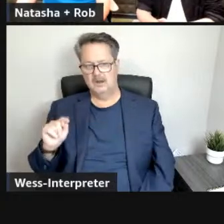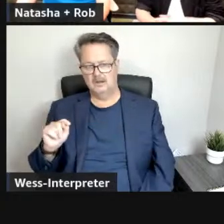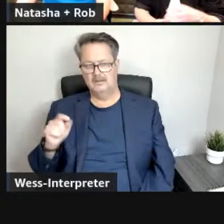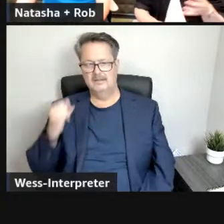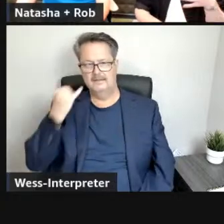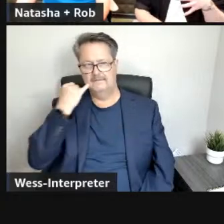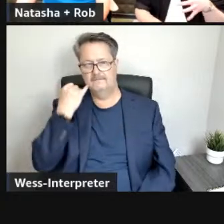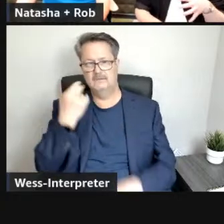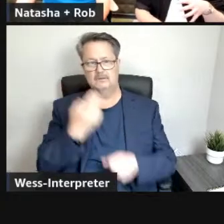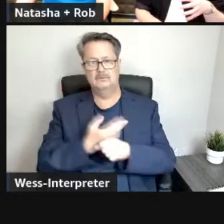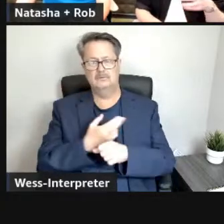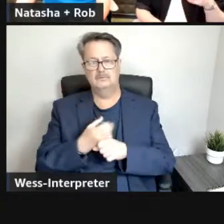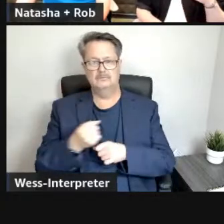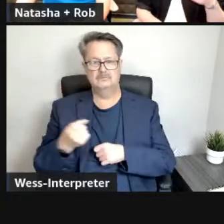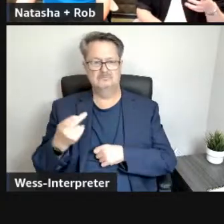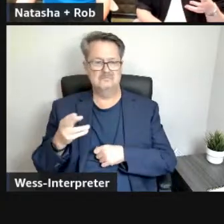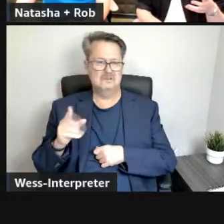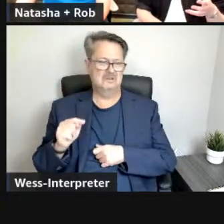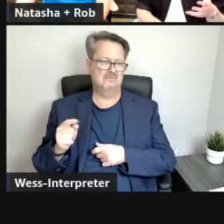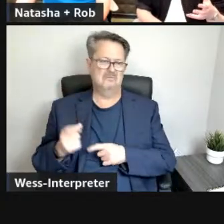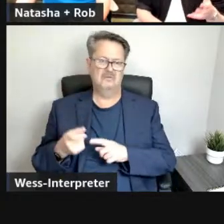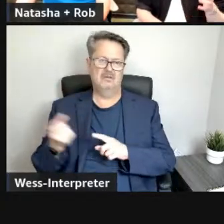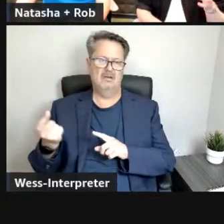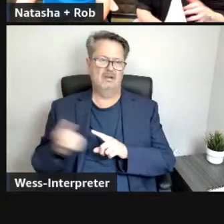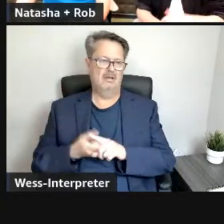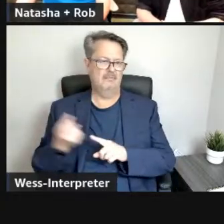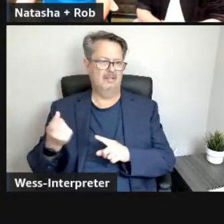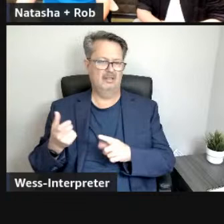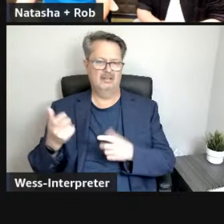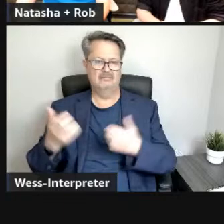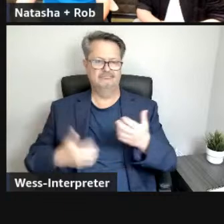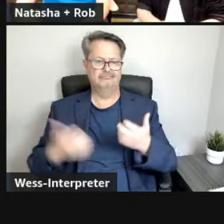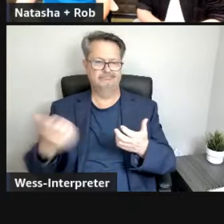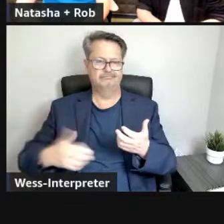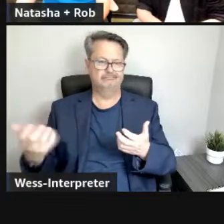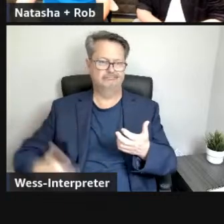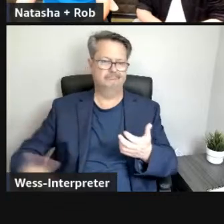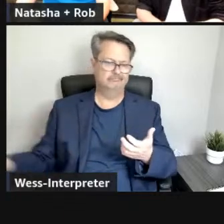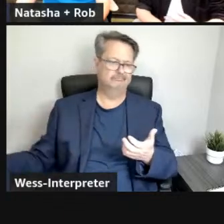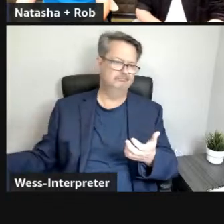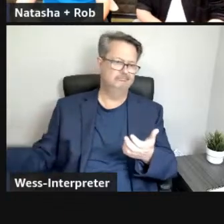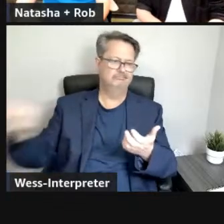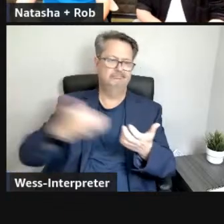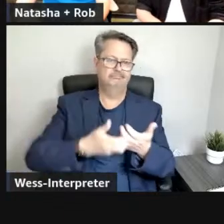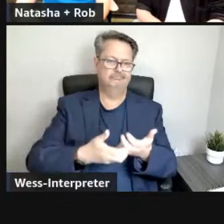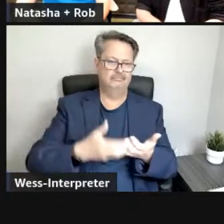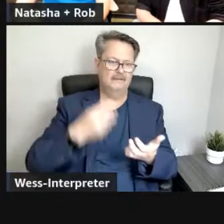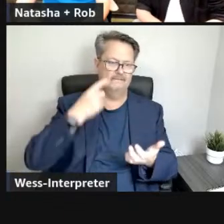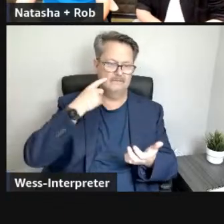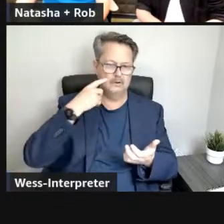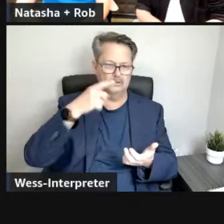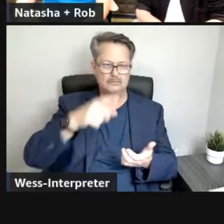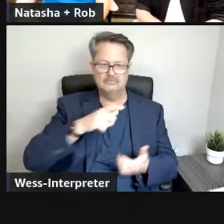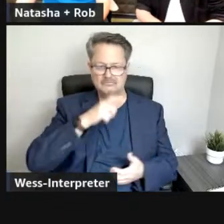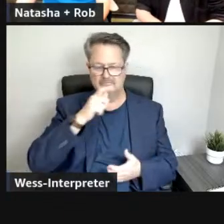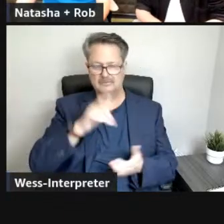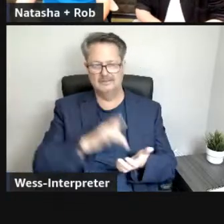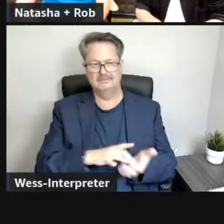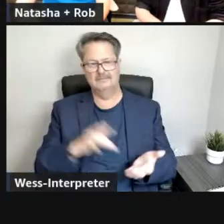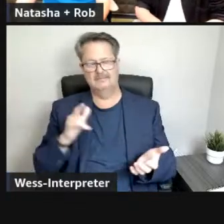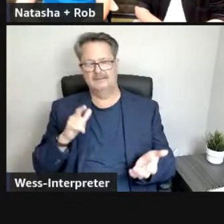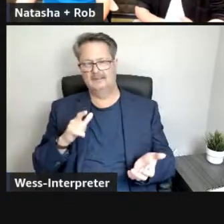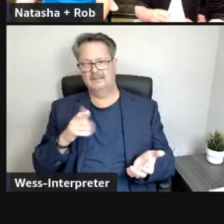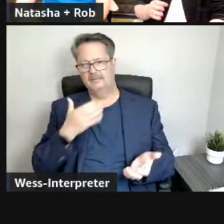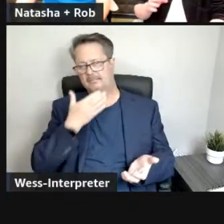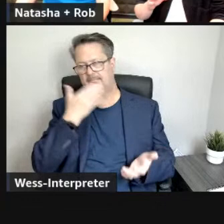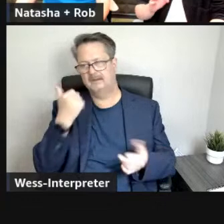groups, we will automatically make configuration changes in the auto scaling group for you, so you can take advantage of spot best practice.